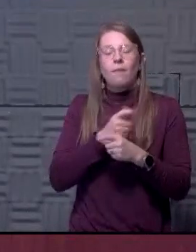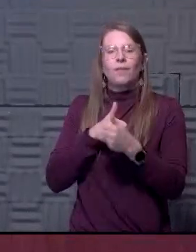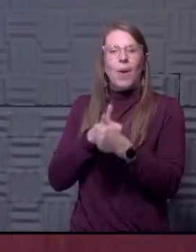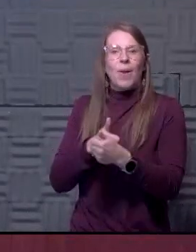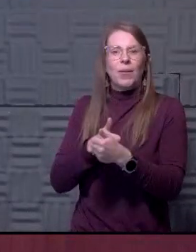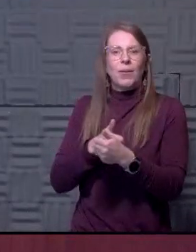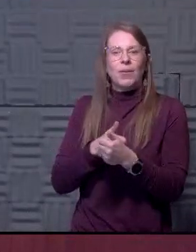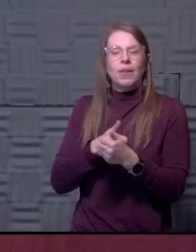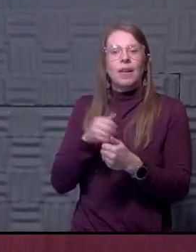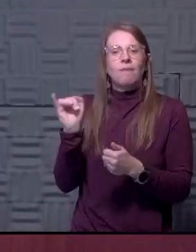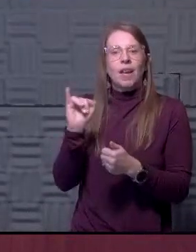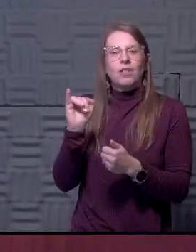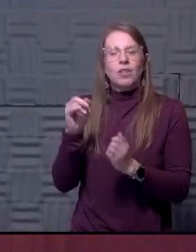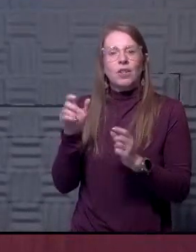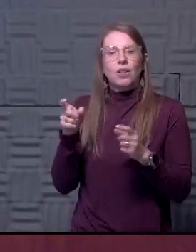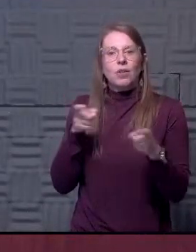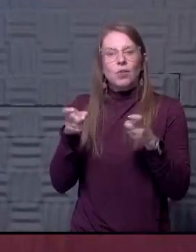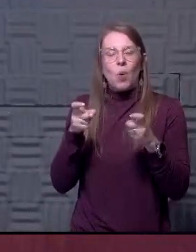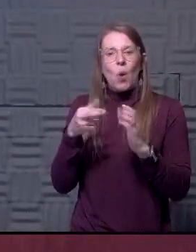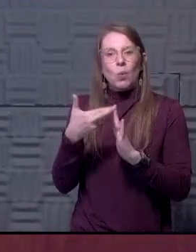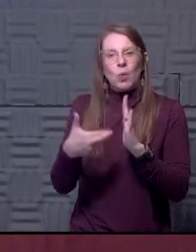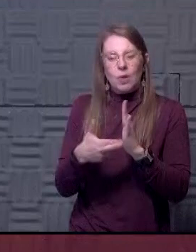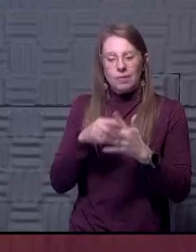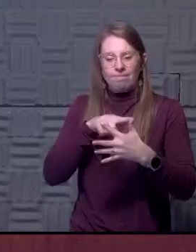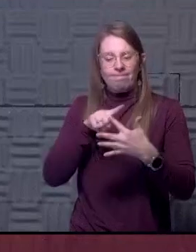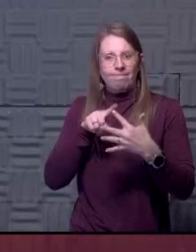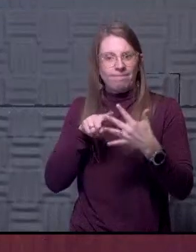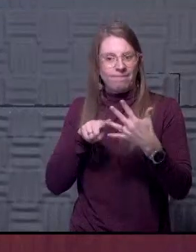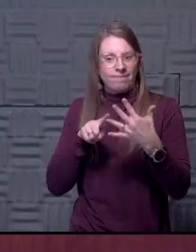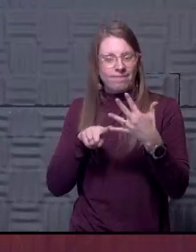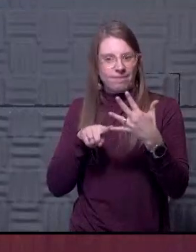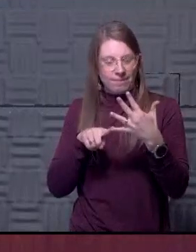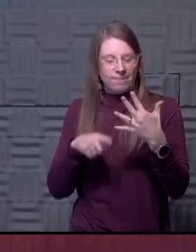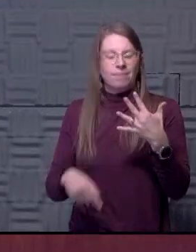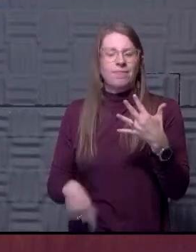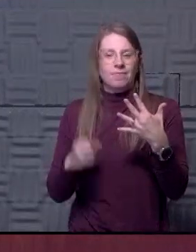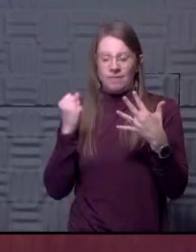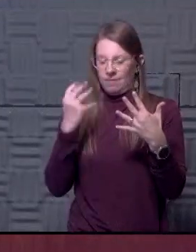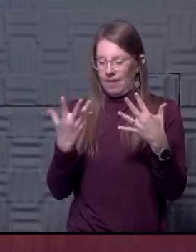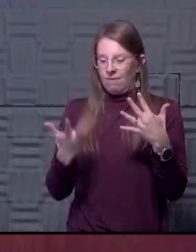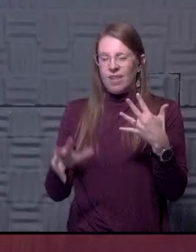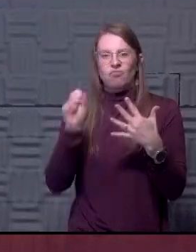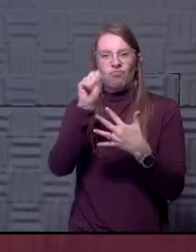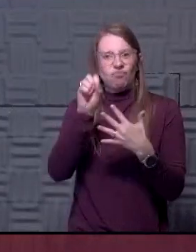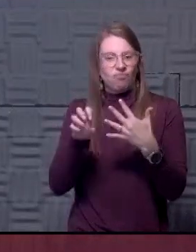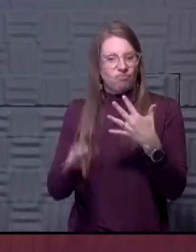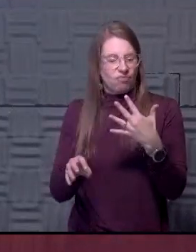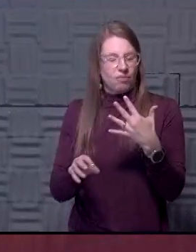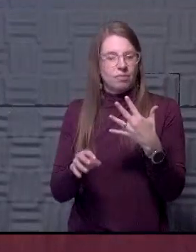infection control. Wearing a mask, keep your distance, don't go out if you're sick, cough into your elbow, wash your hands,